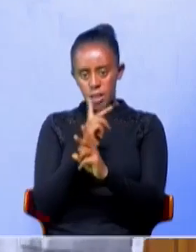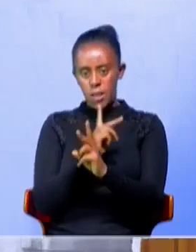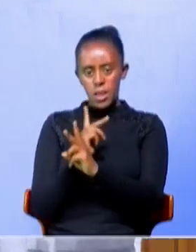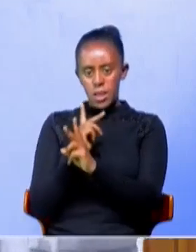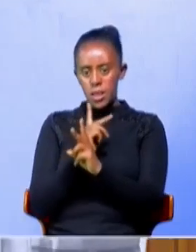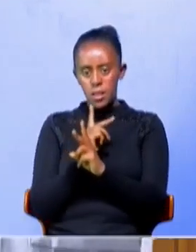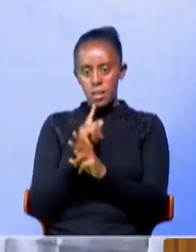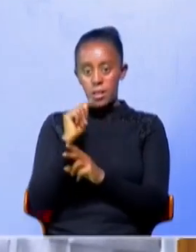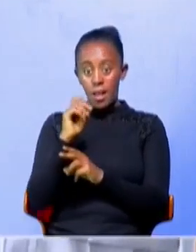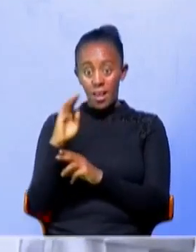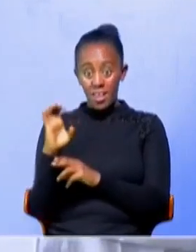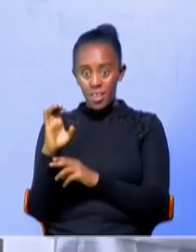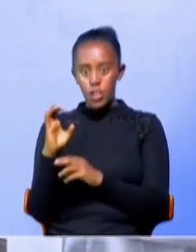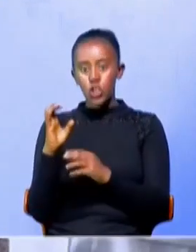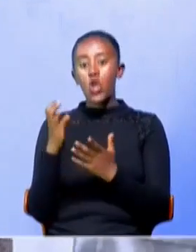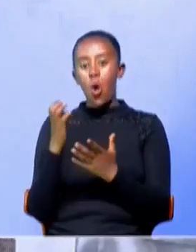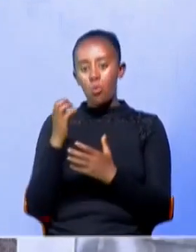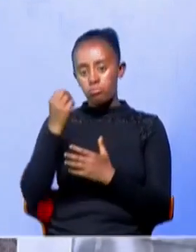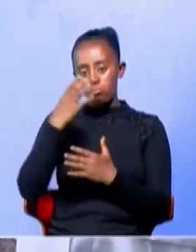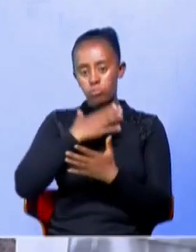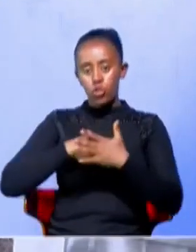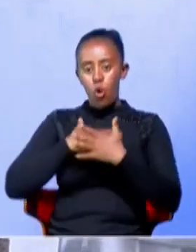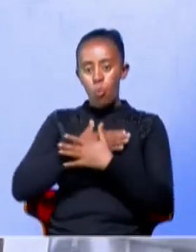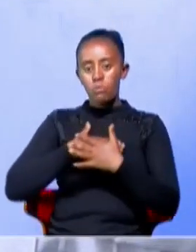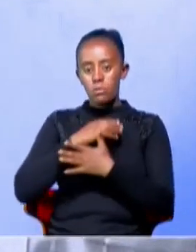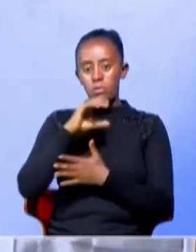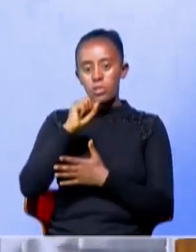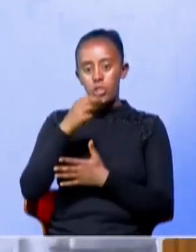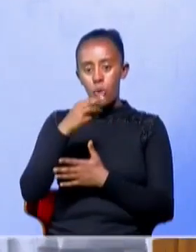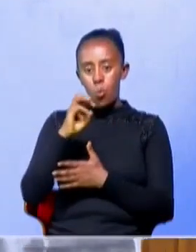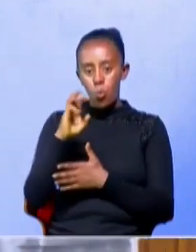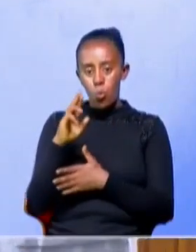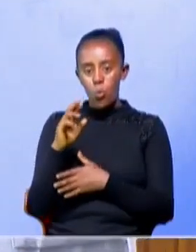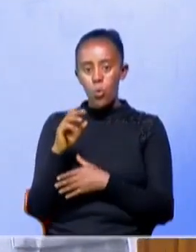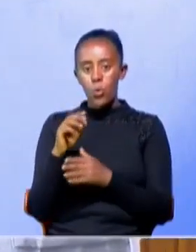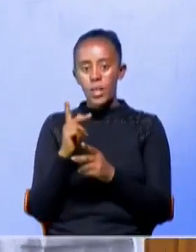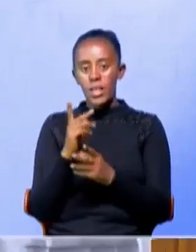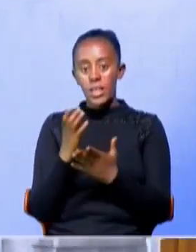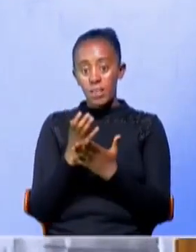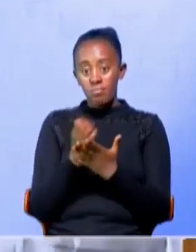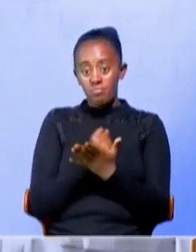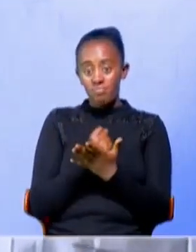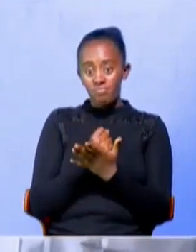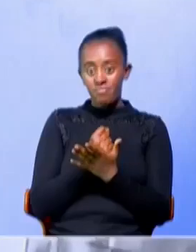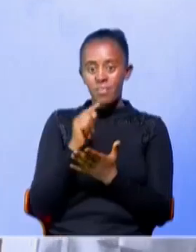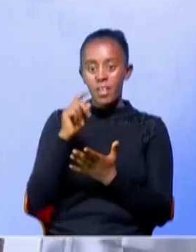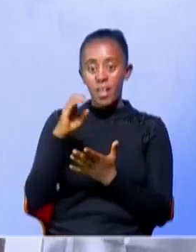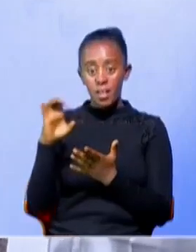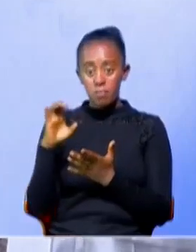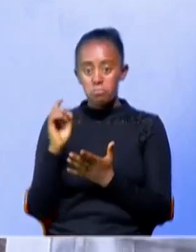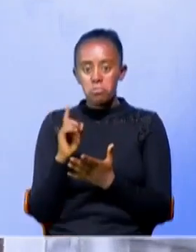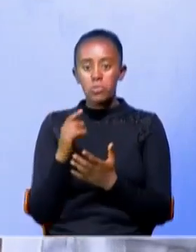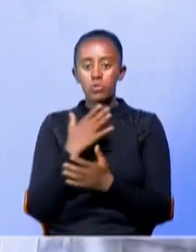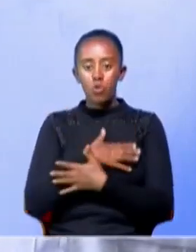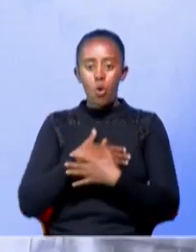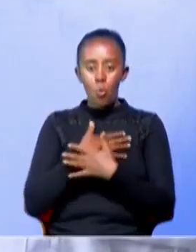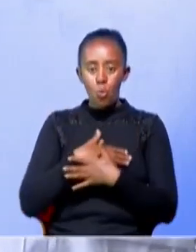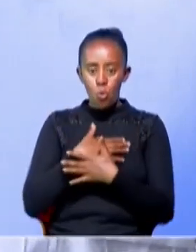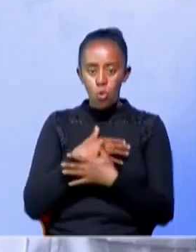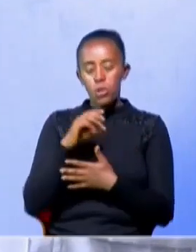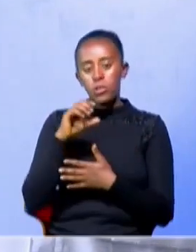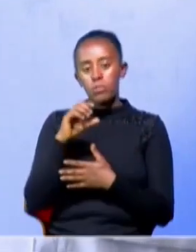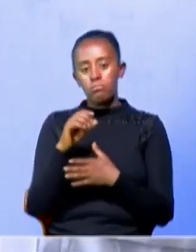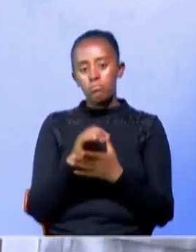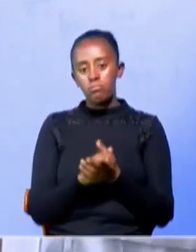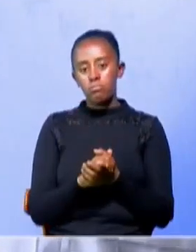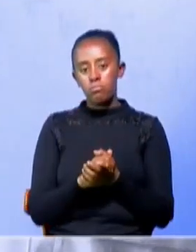what? Shower once a week. We must take shower once a week. You know, shower,